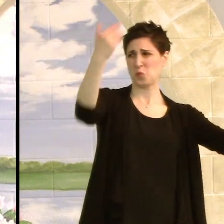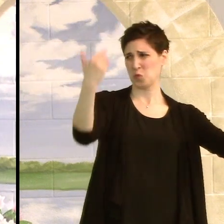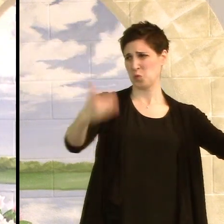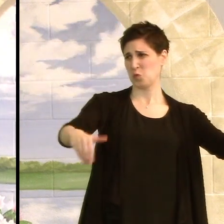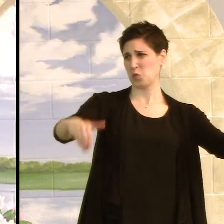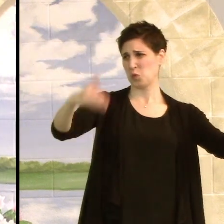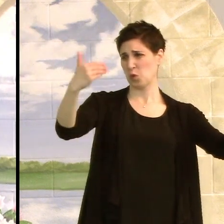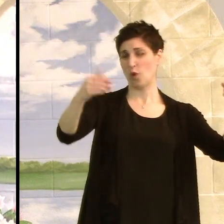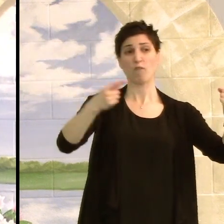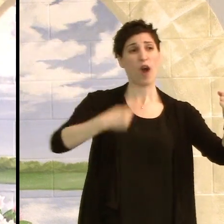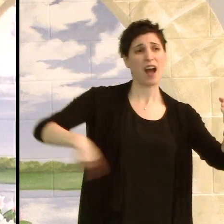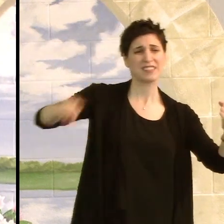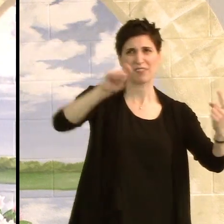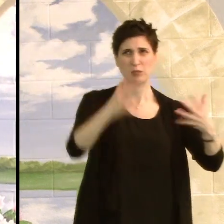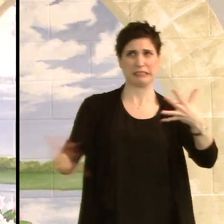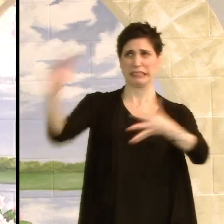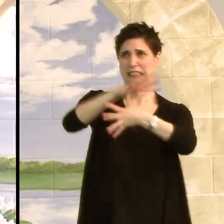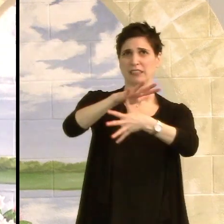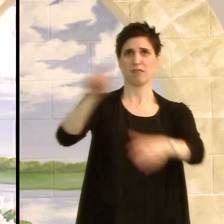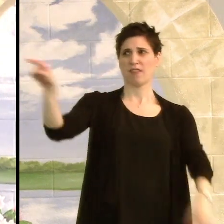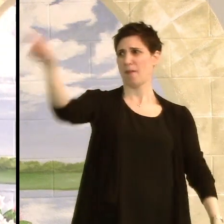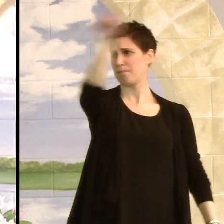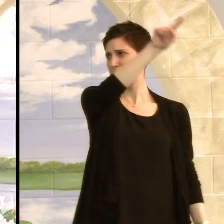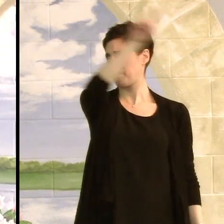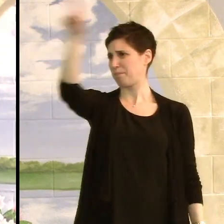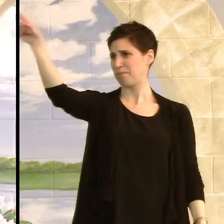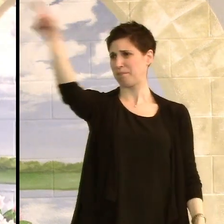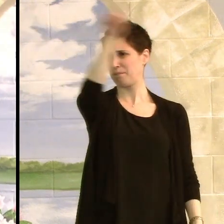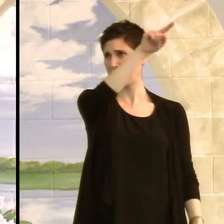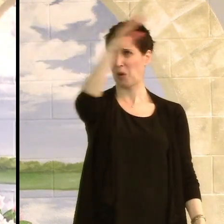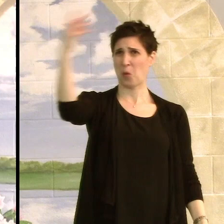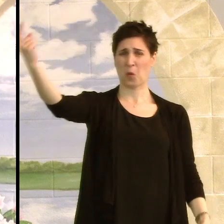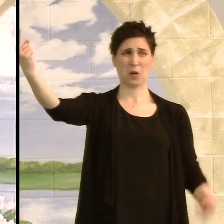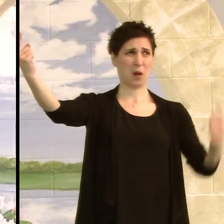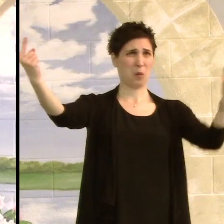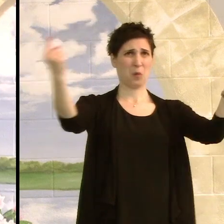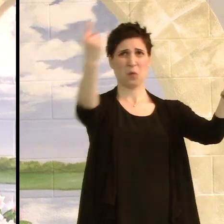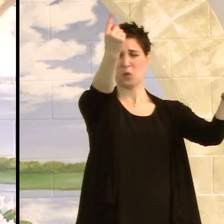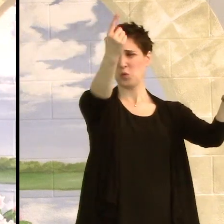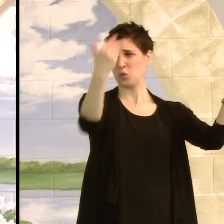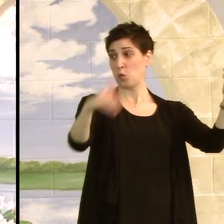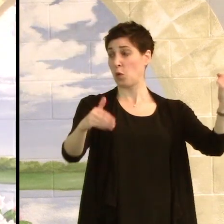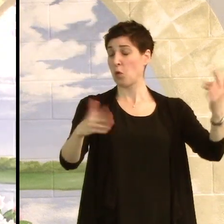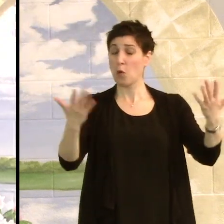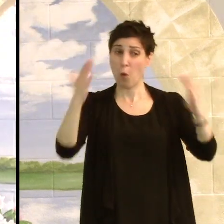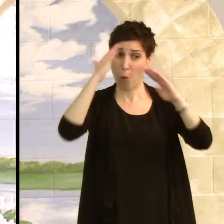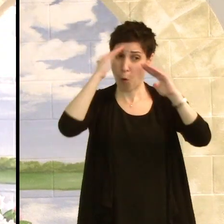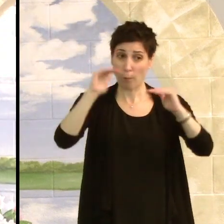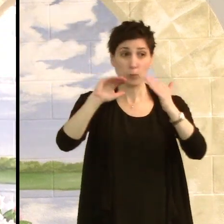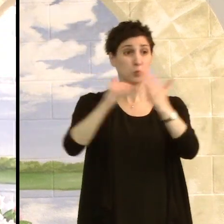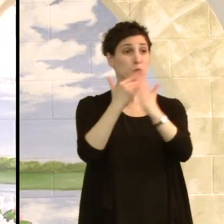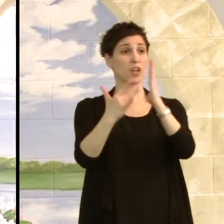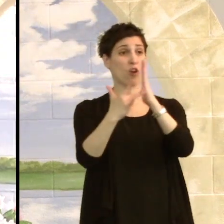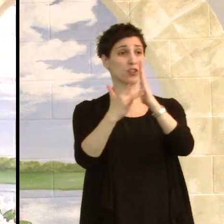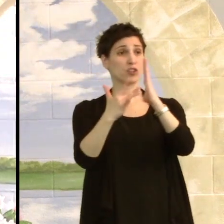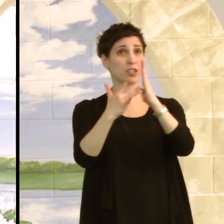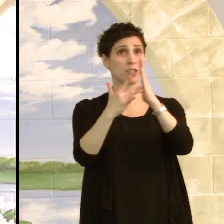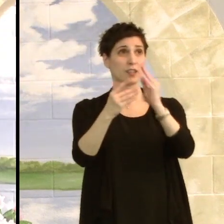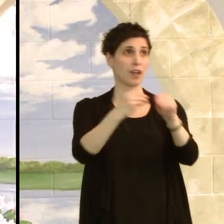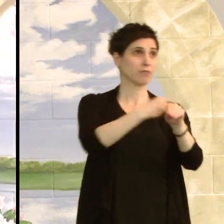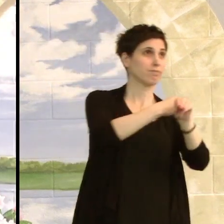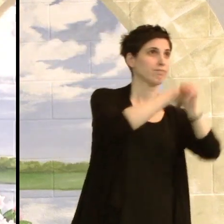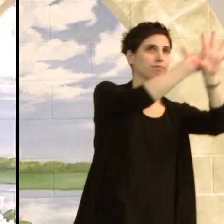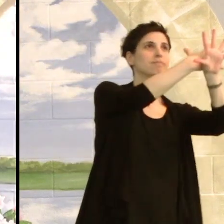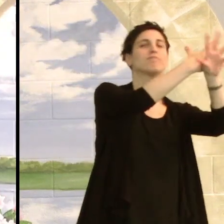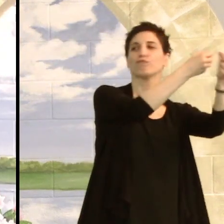This is a priority for us all. We hope that new technologies that